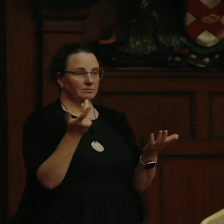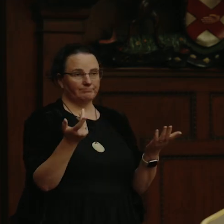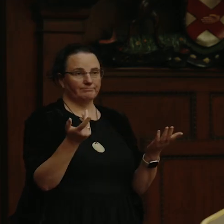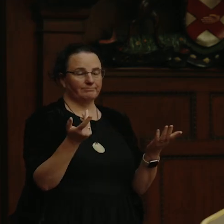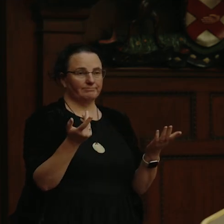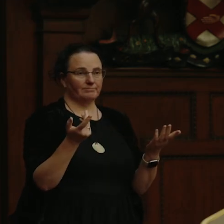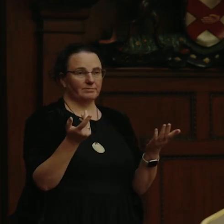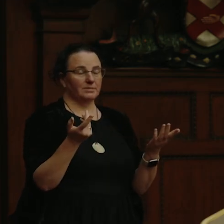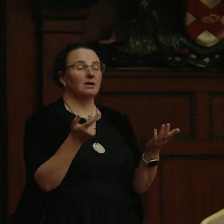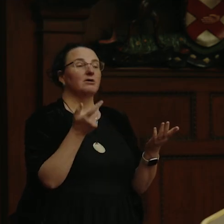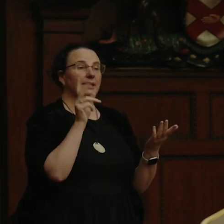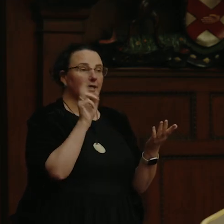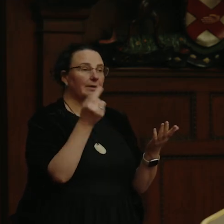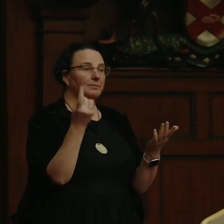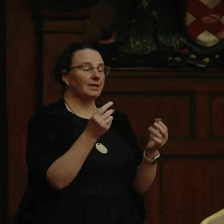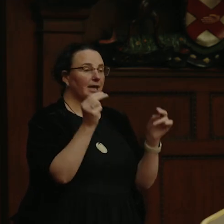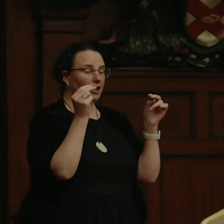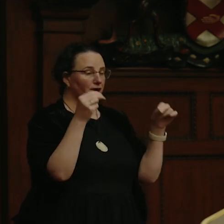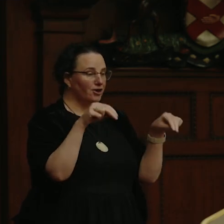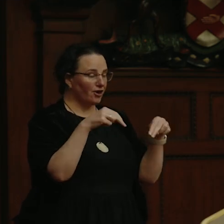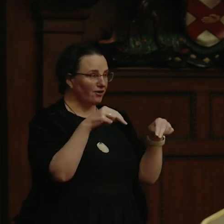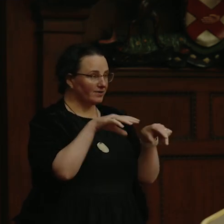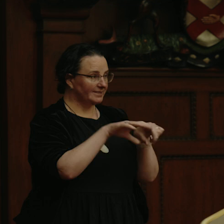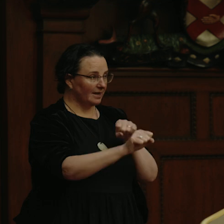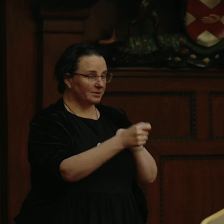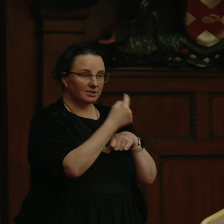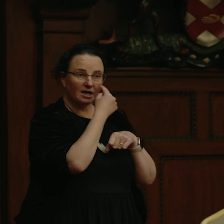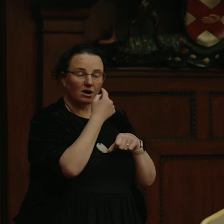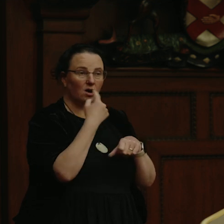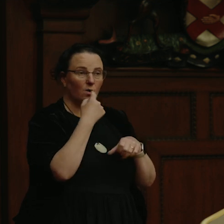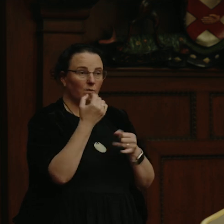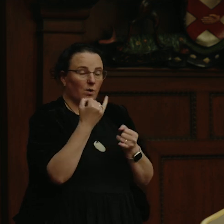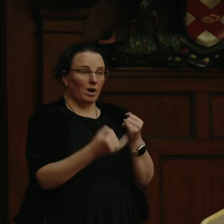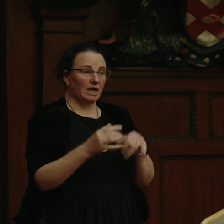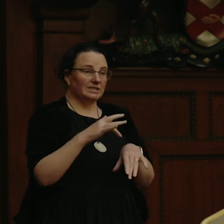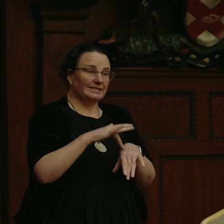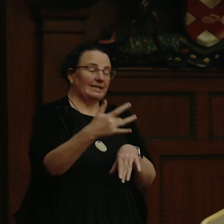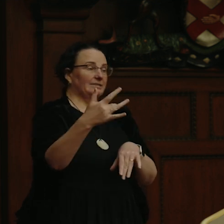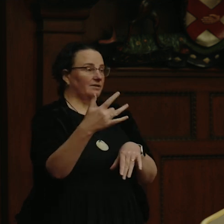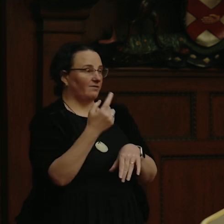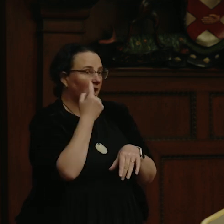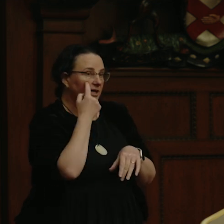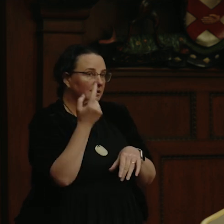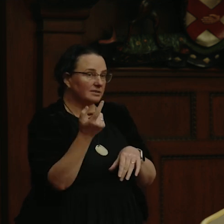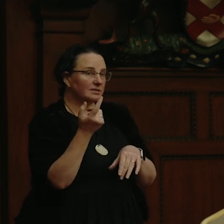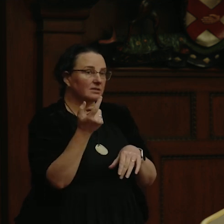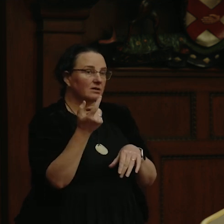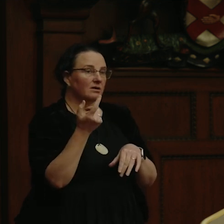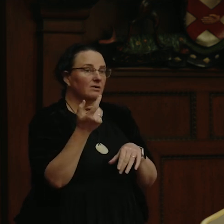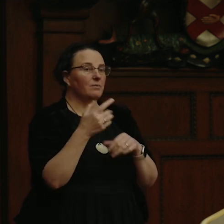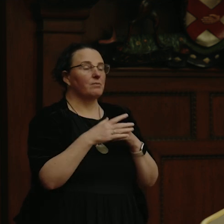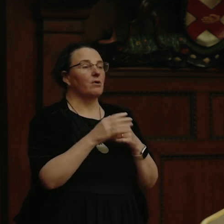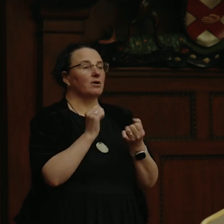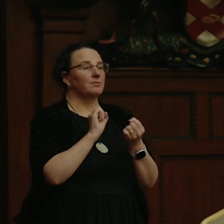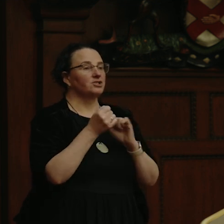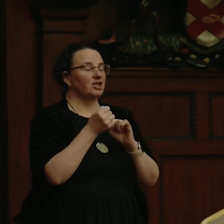can be nerve damage, so they can be hypersensitive, or actually with time it can be downgraded.